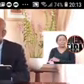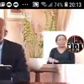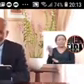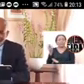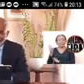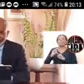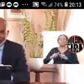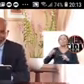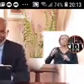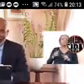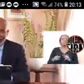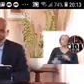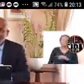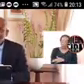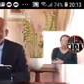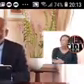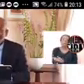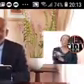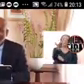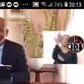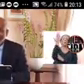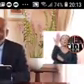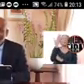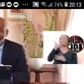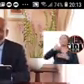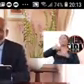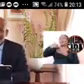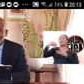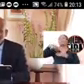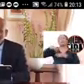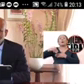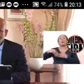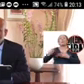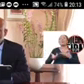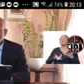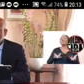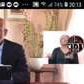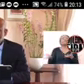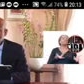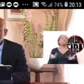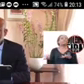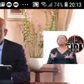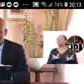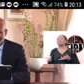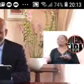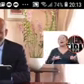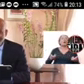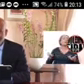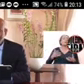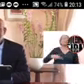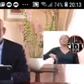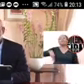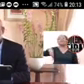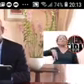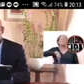during the daylight hours they can do as they please and go hither, thither, and